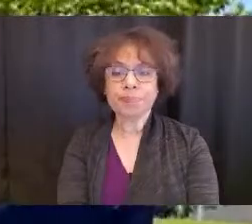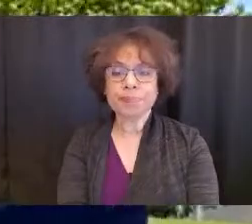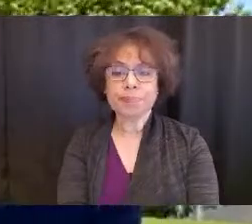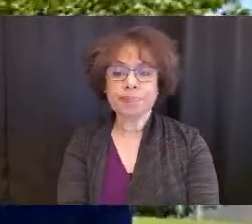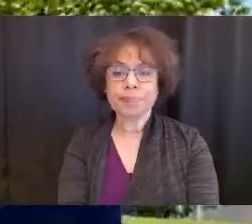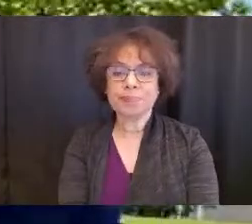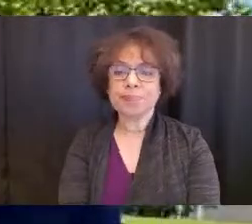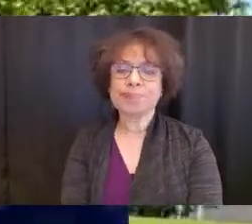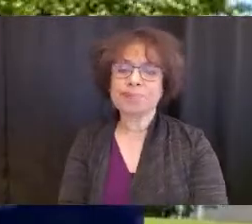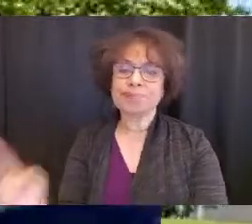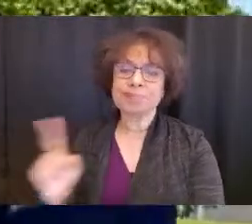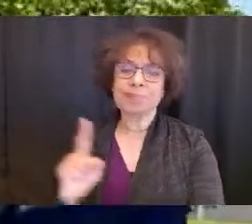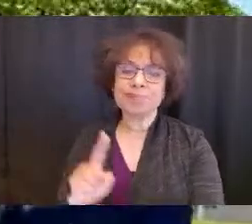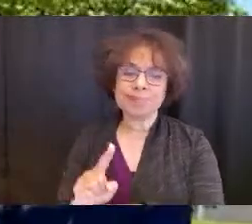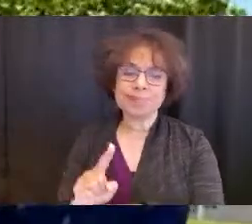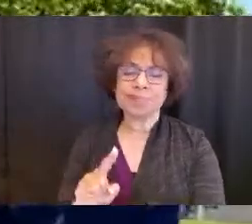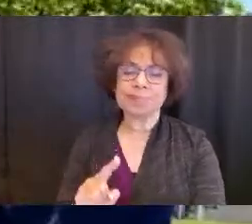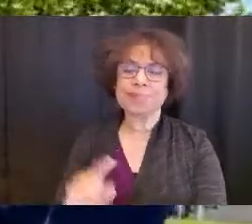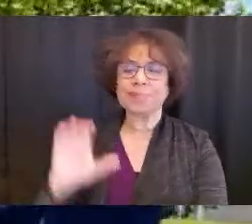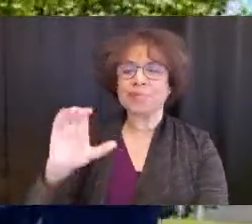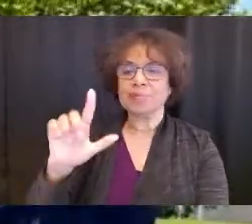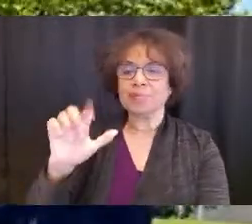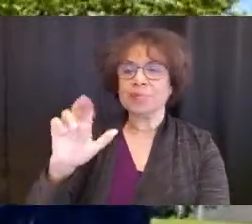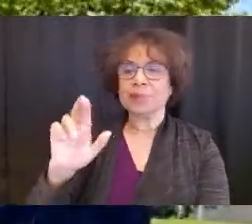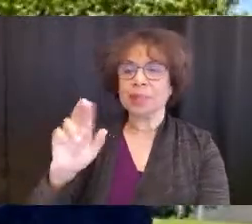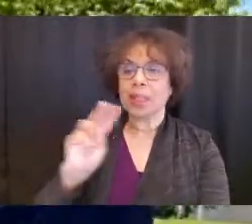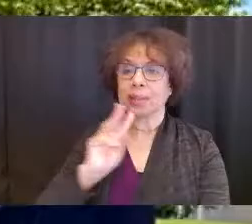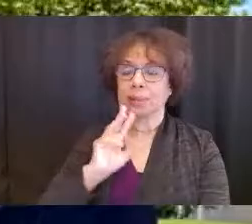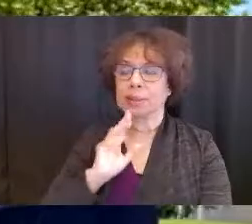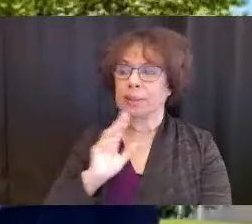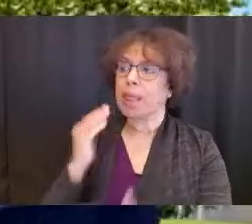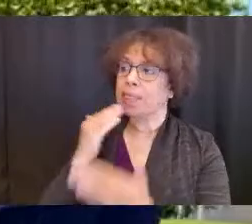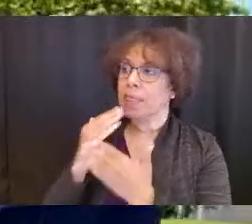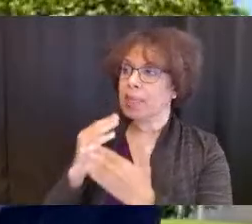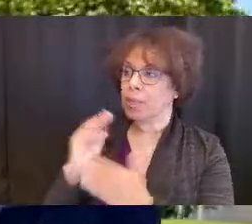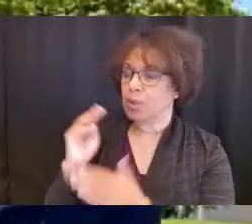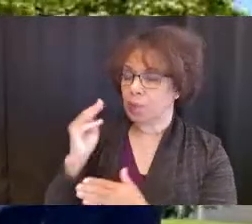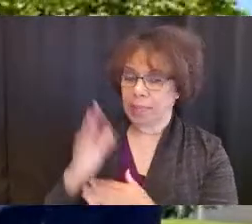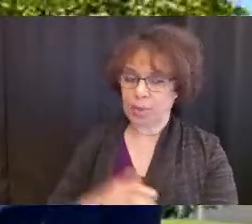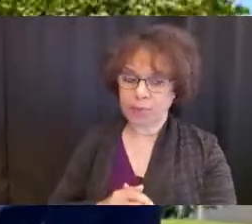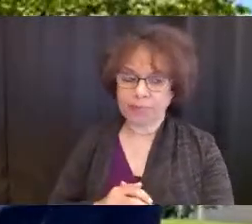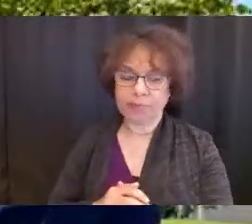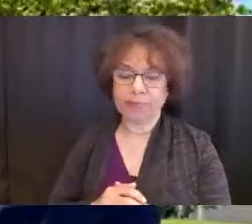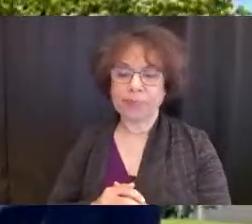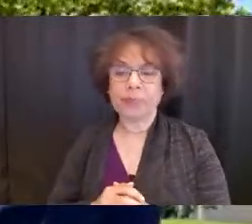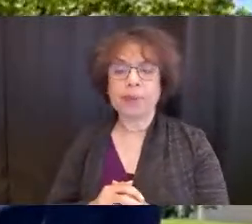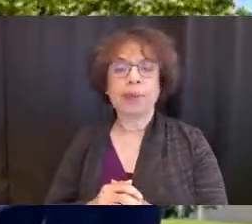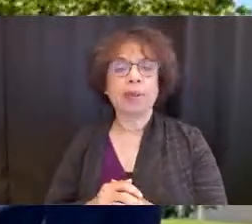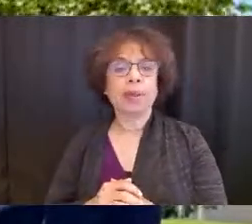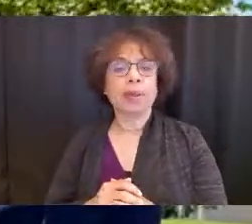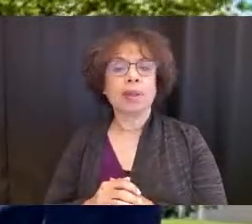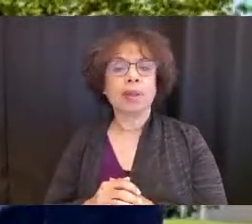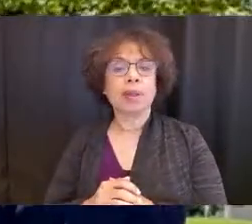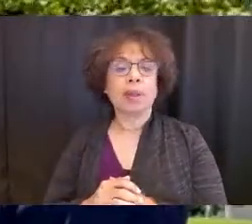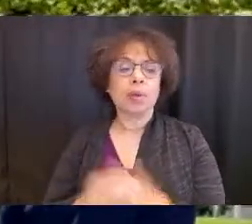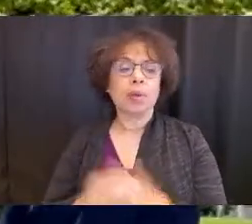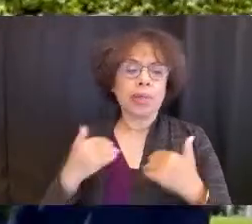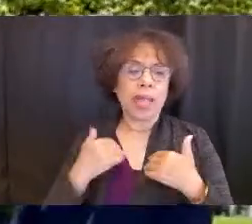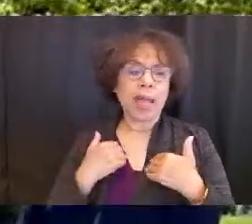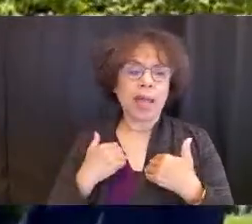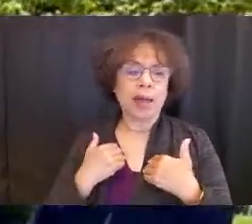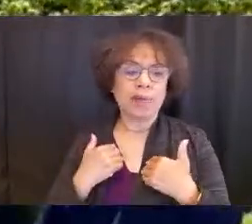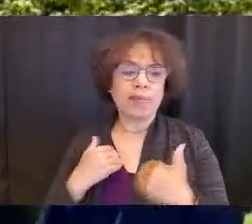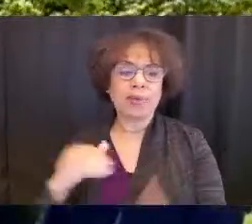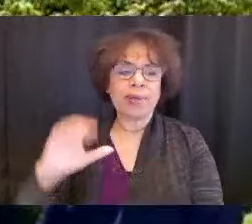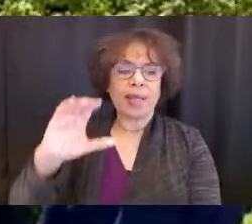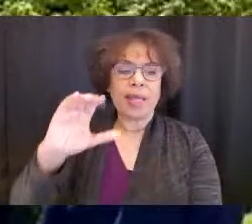Thank you, Madam Vice Mayor. And I also want to acknowledge that we have with us today Catalina Lopez Aspina from